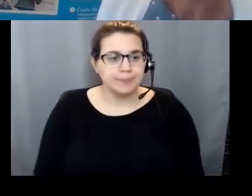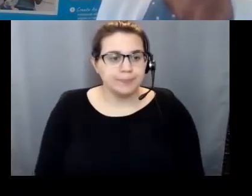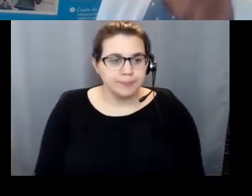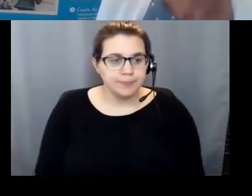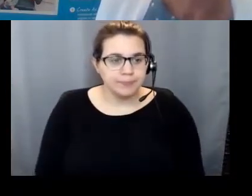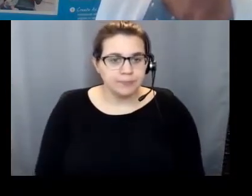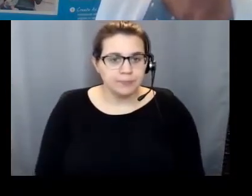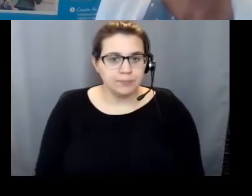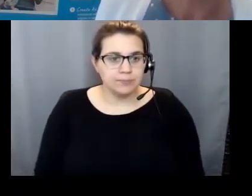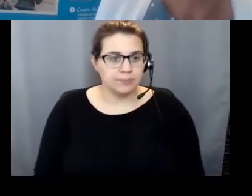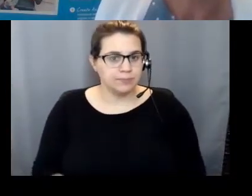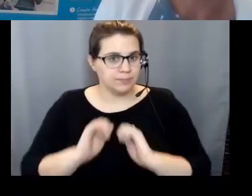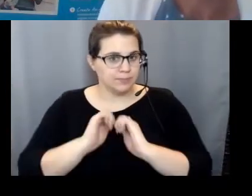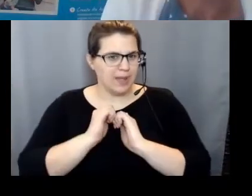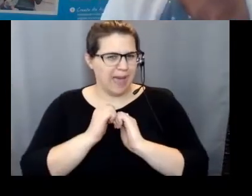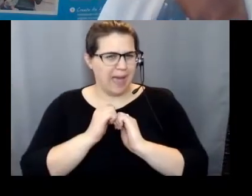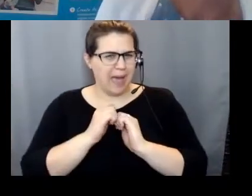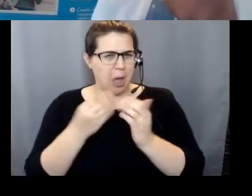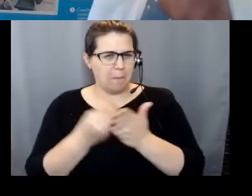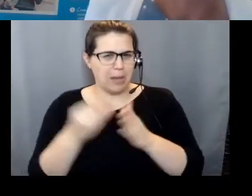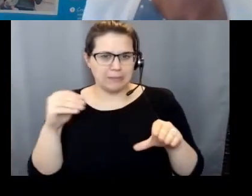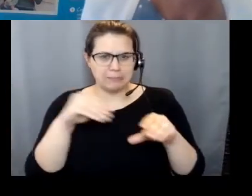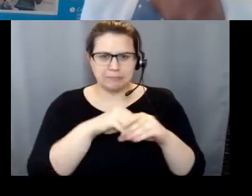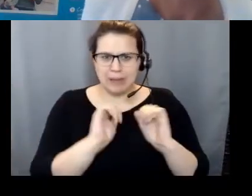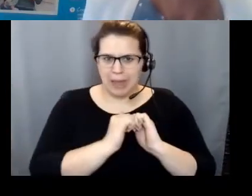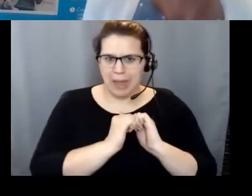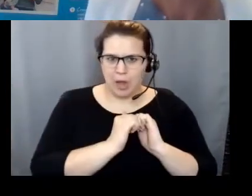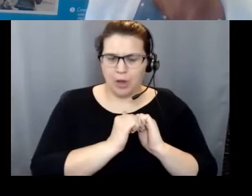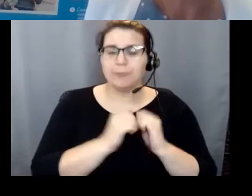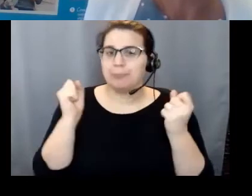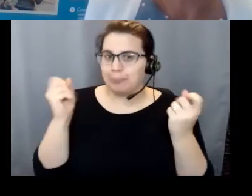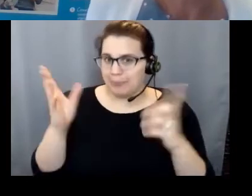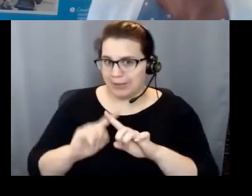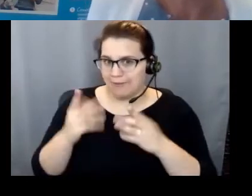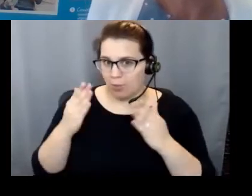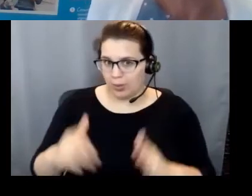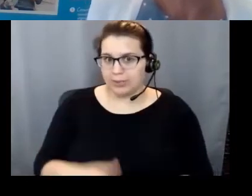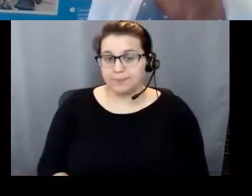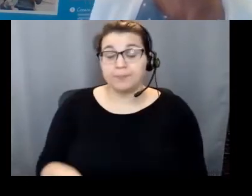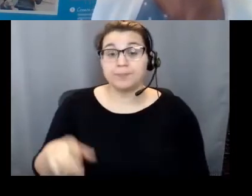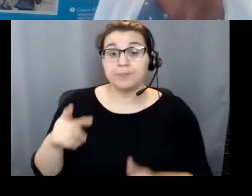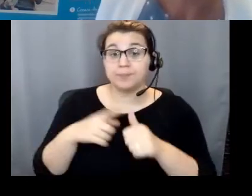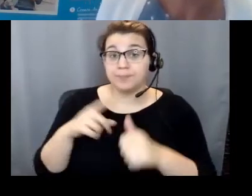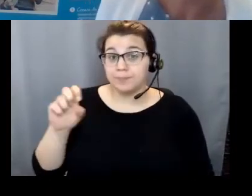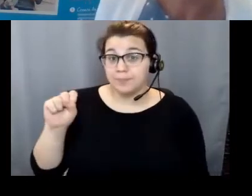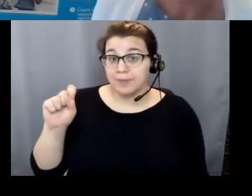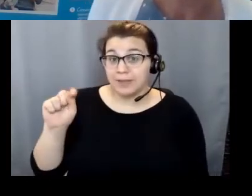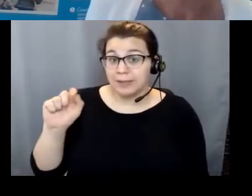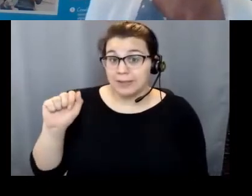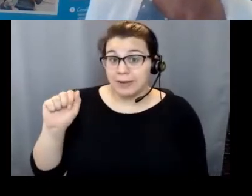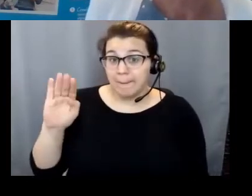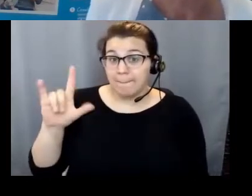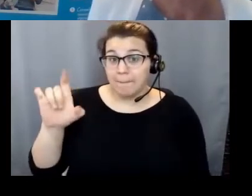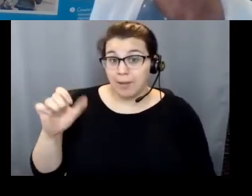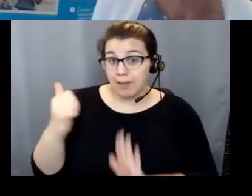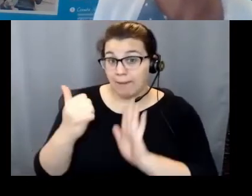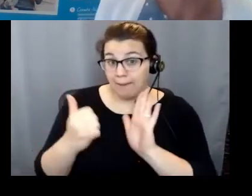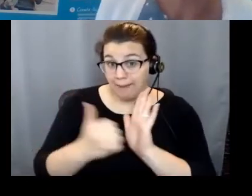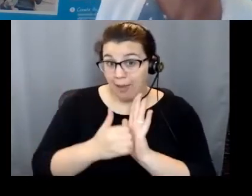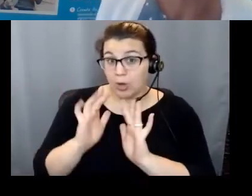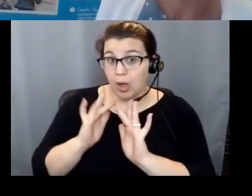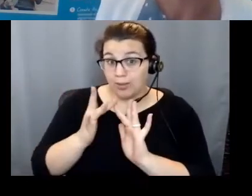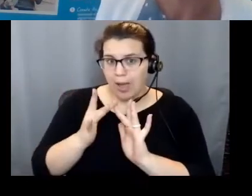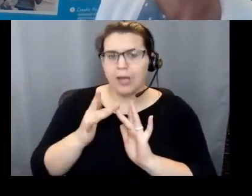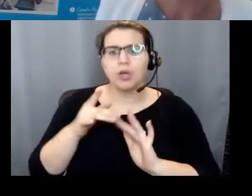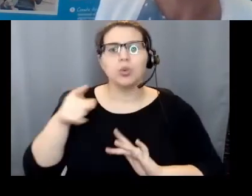So how do you fund your account? There's several ways. Within the Stable online account platform, you can link a current